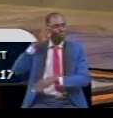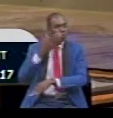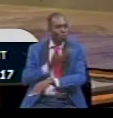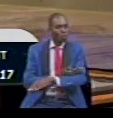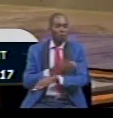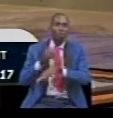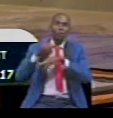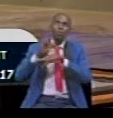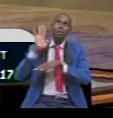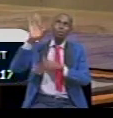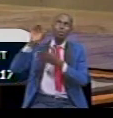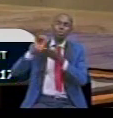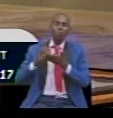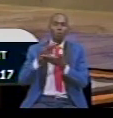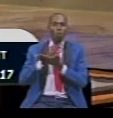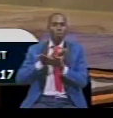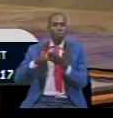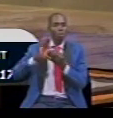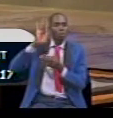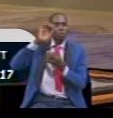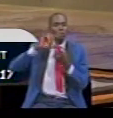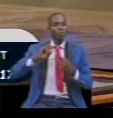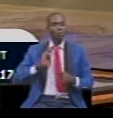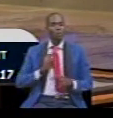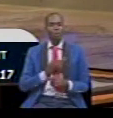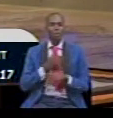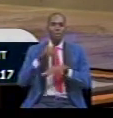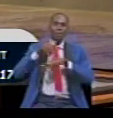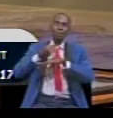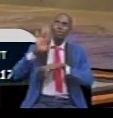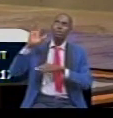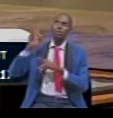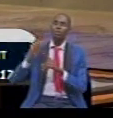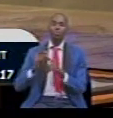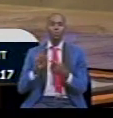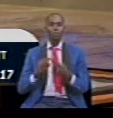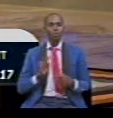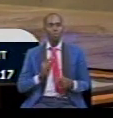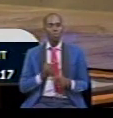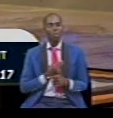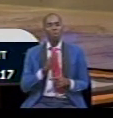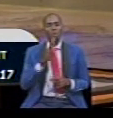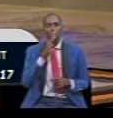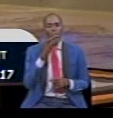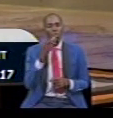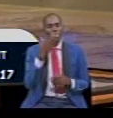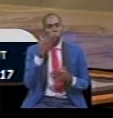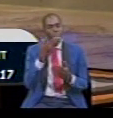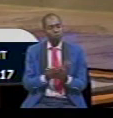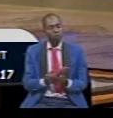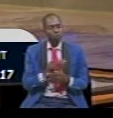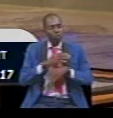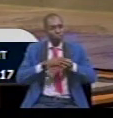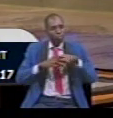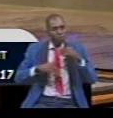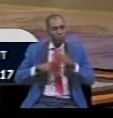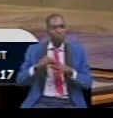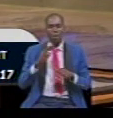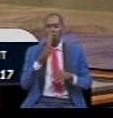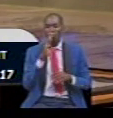to us. He has sent the Word unto us. Be of good cheer, be not